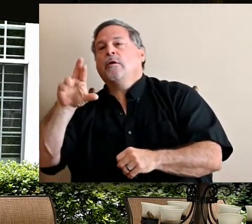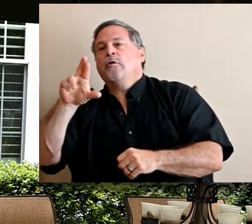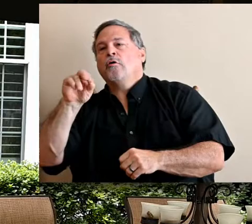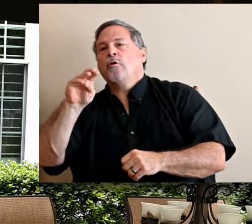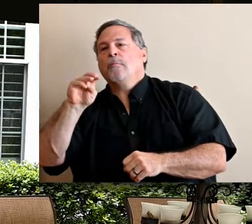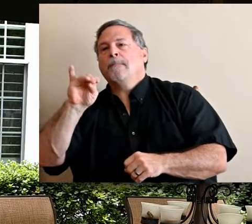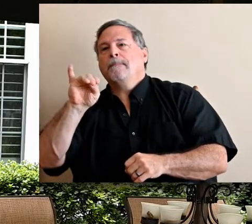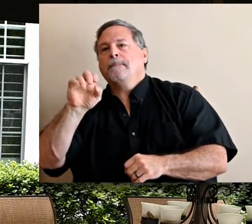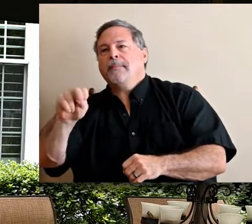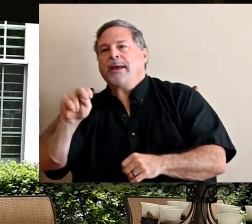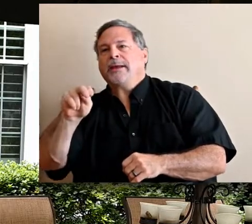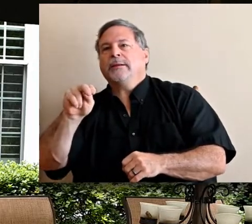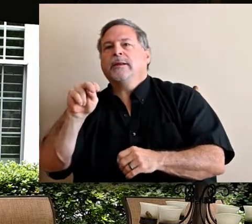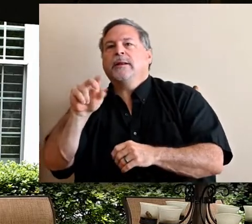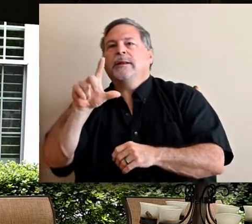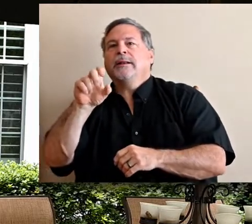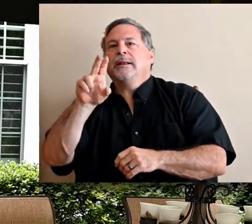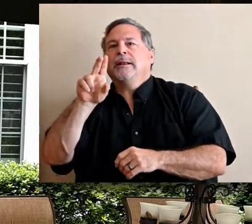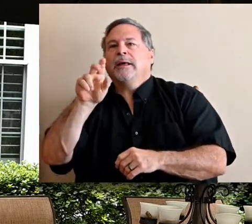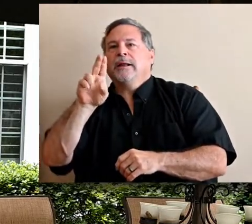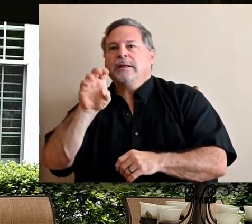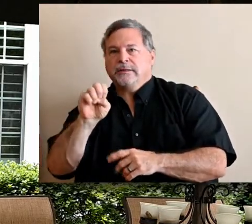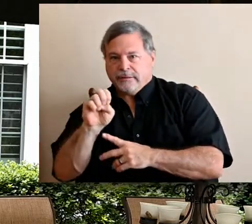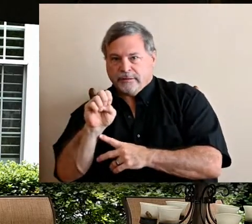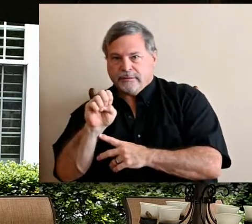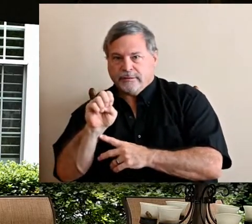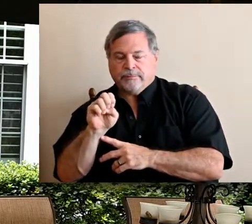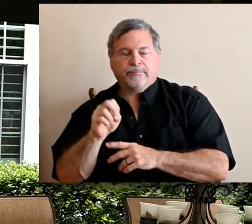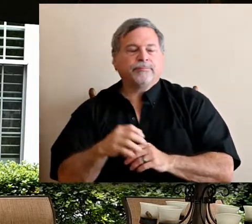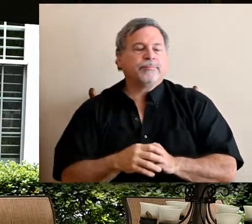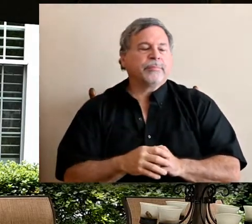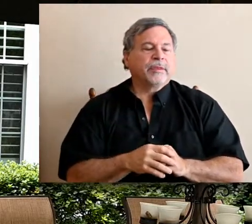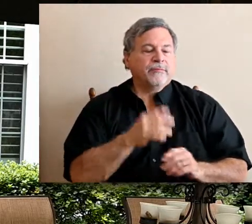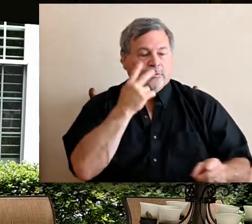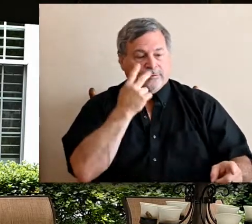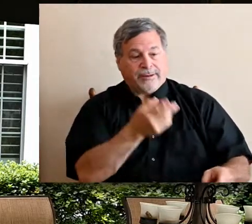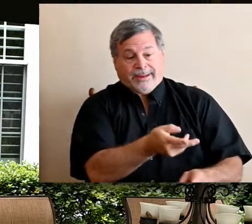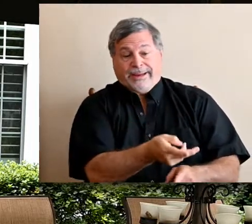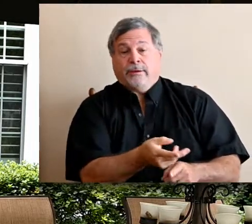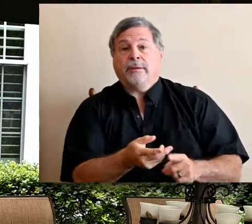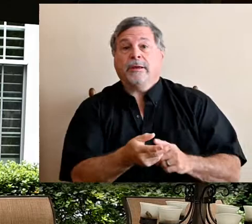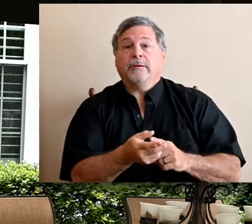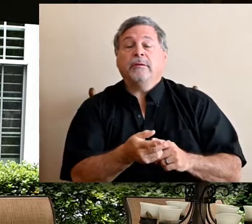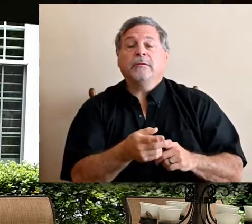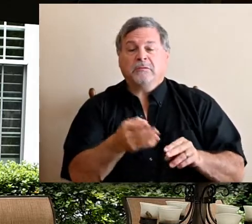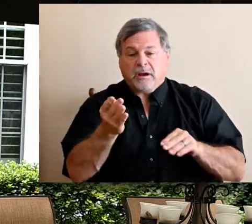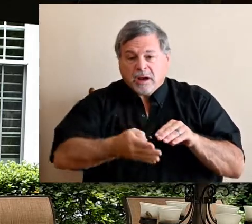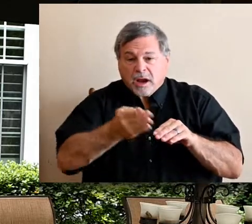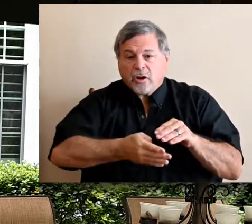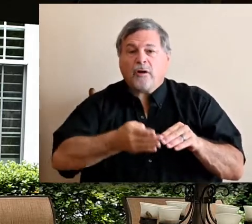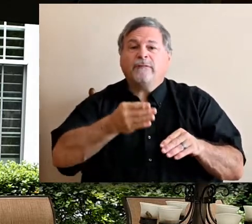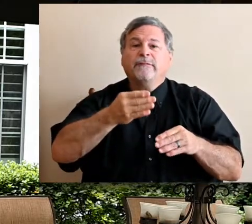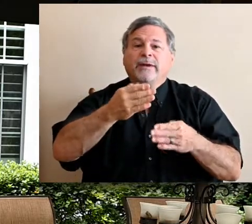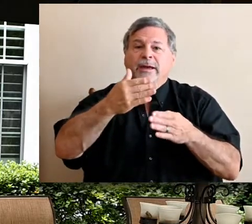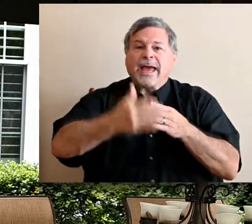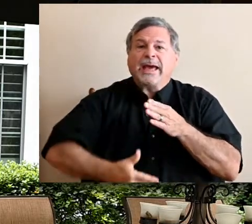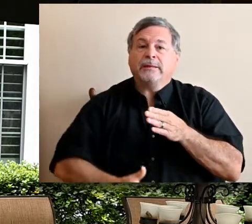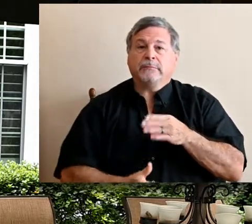let's get started. If you haven't seen Brussels sprouts, they're like little cabbages. They come on a big stalk. Just cut off the